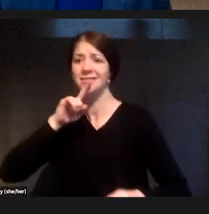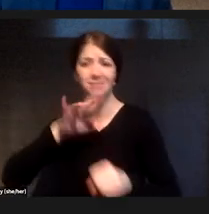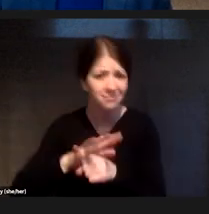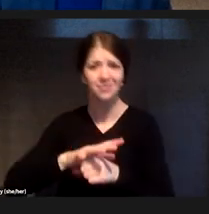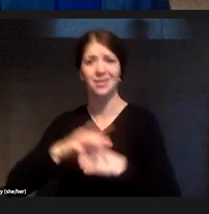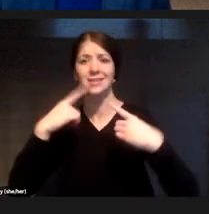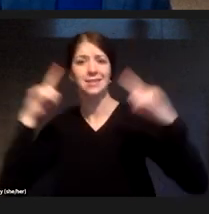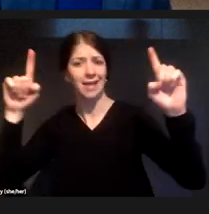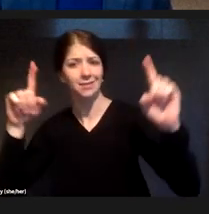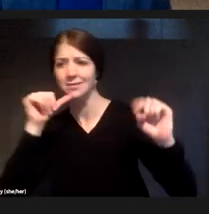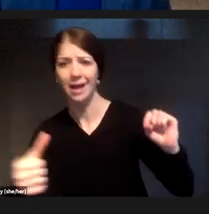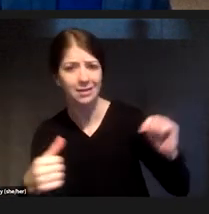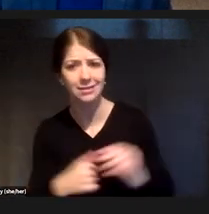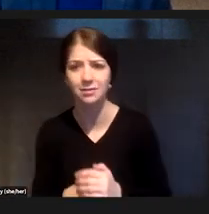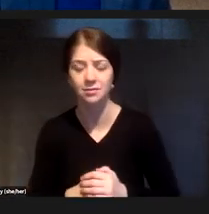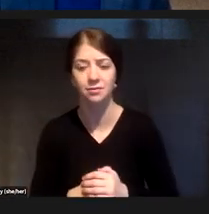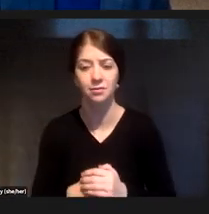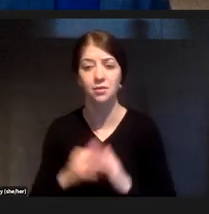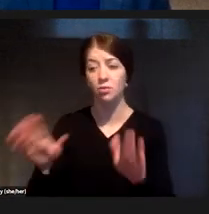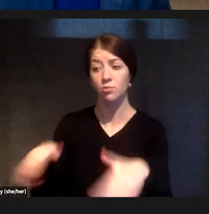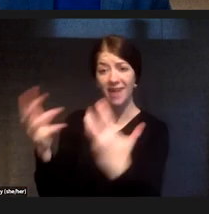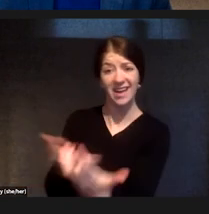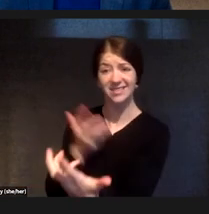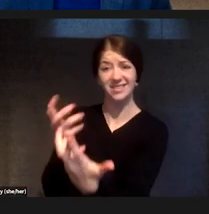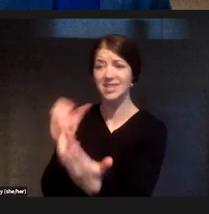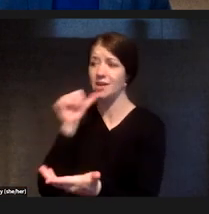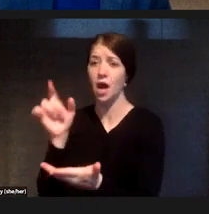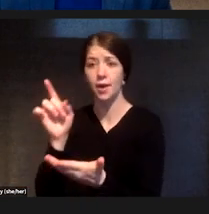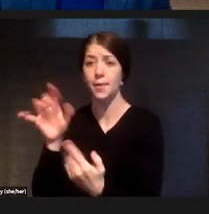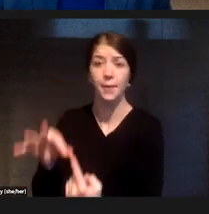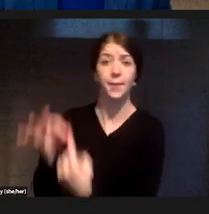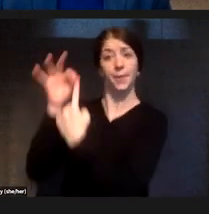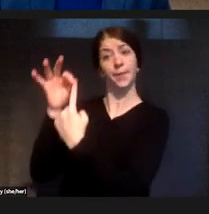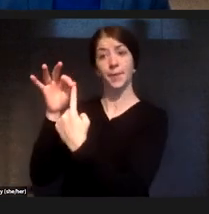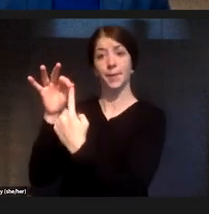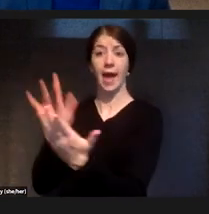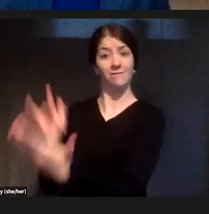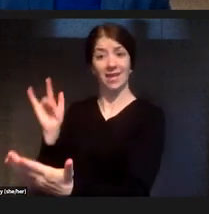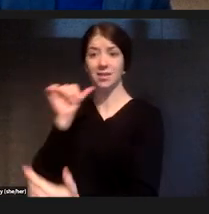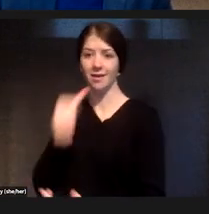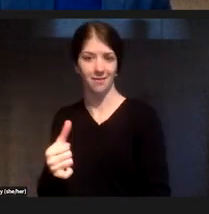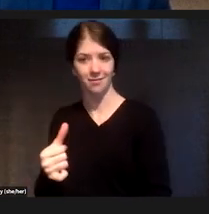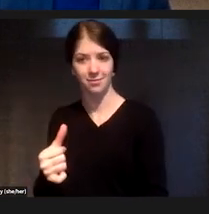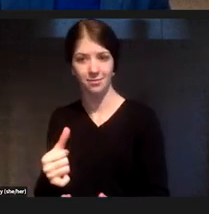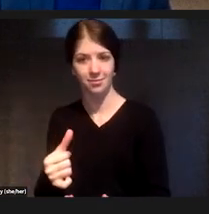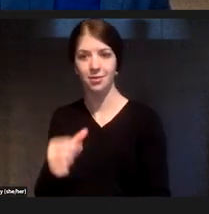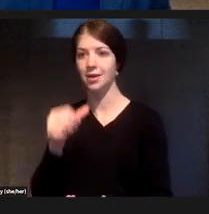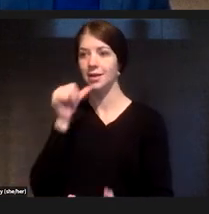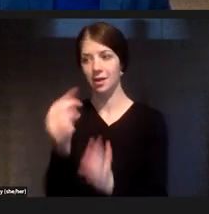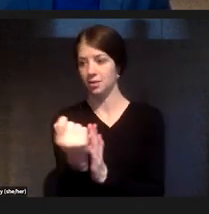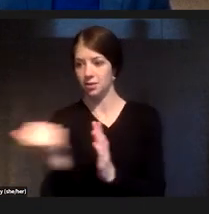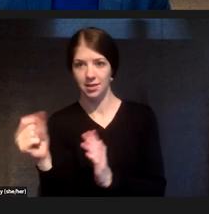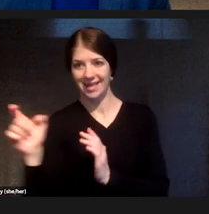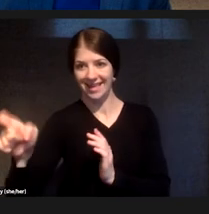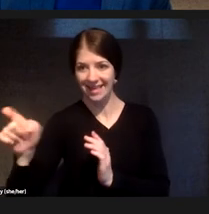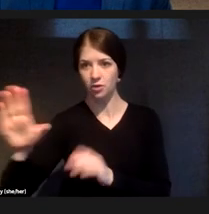And giving these accommodations is not an unfair advantage. It is not eliminating the need for this student or this employee to then